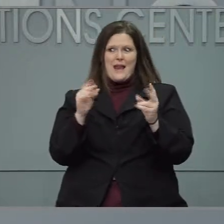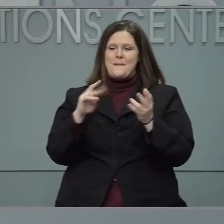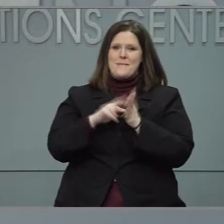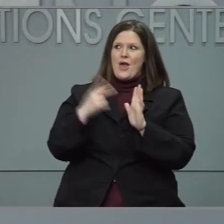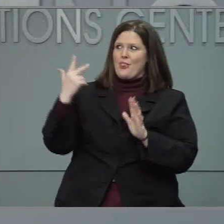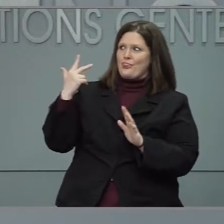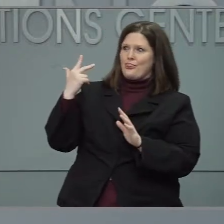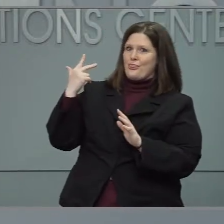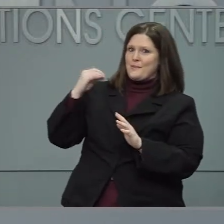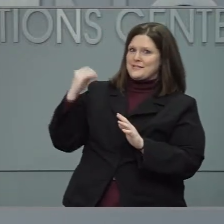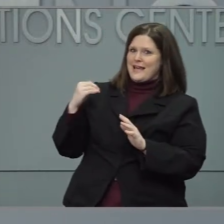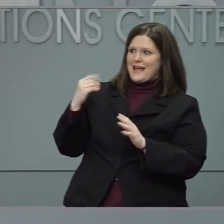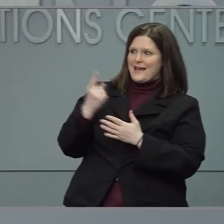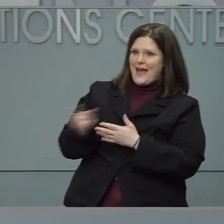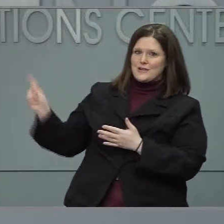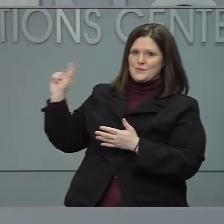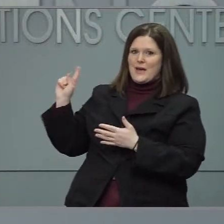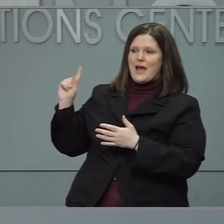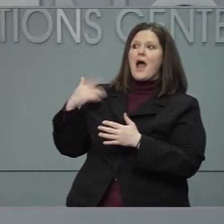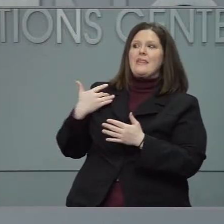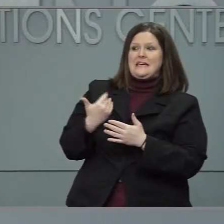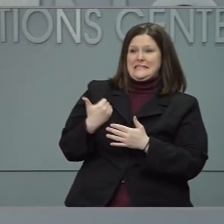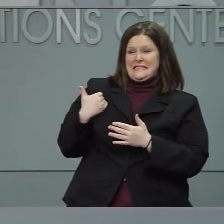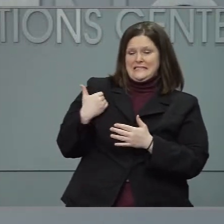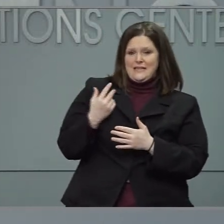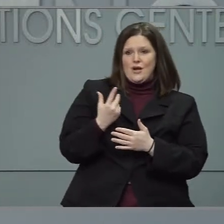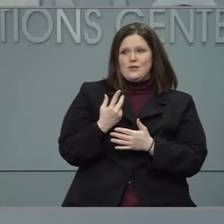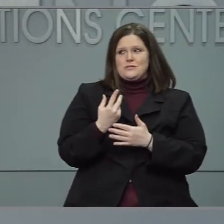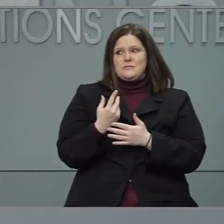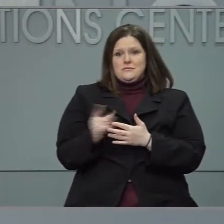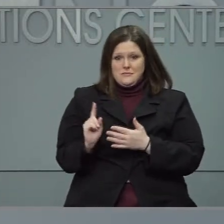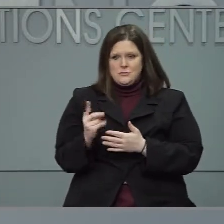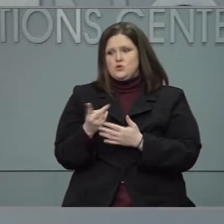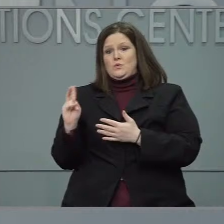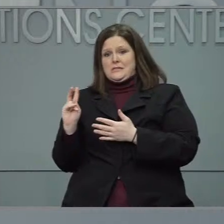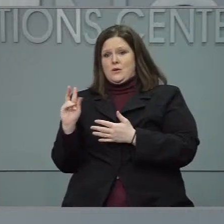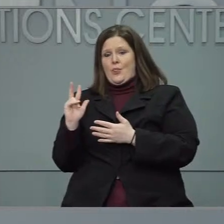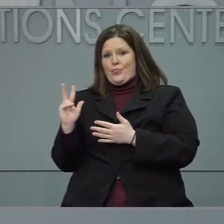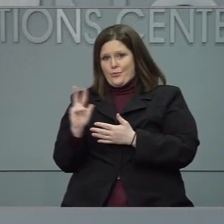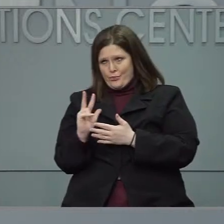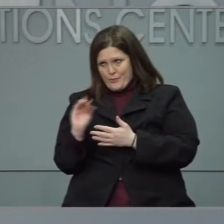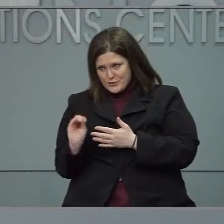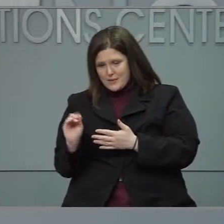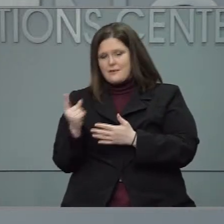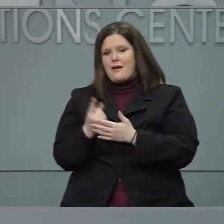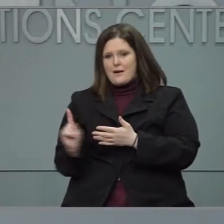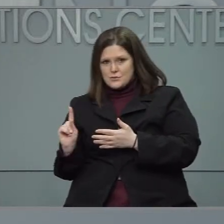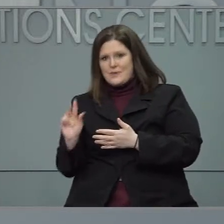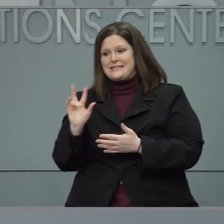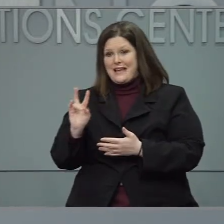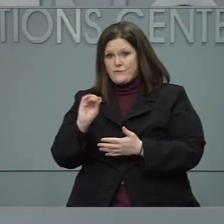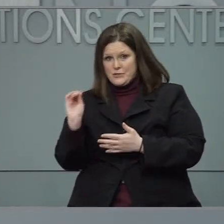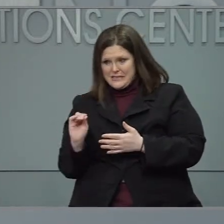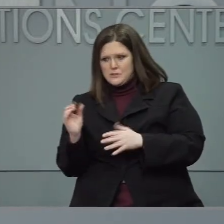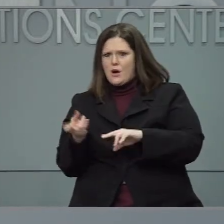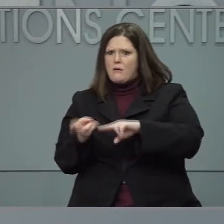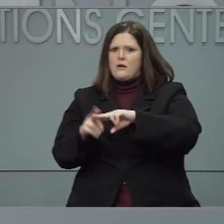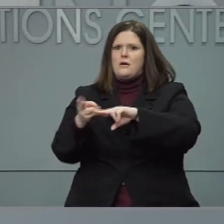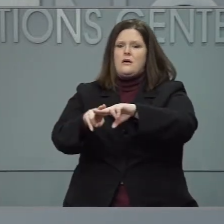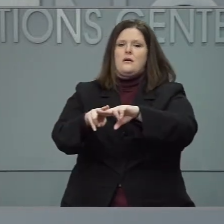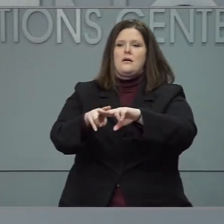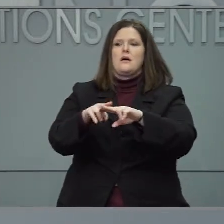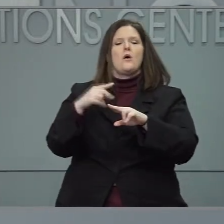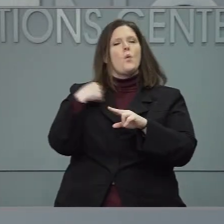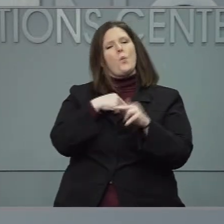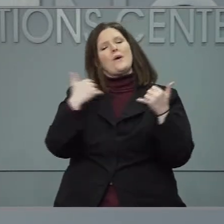we were just a week ago. So already making some progress. But we know as the governor said, we have more work to do. But that data helps